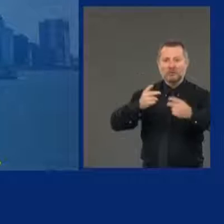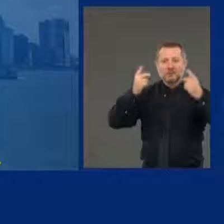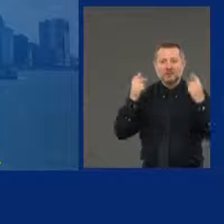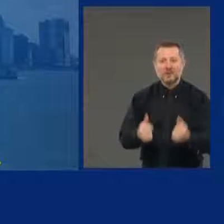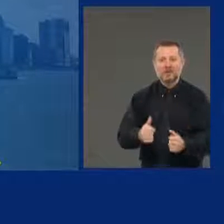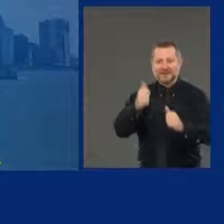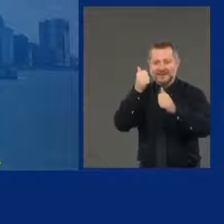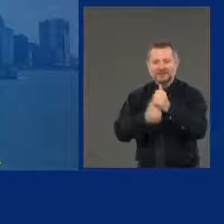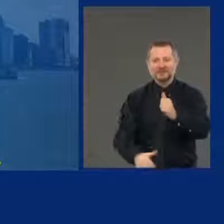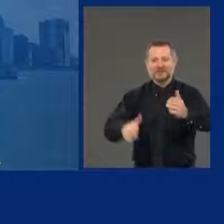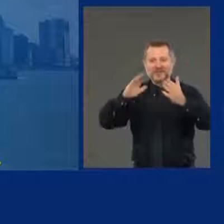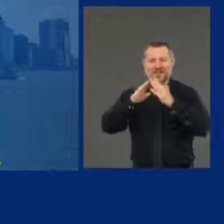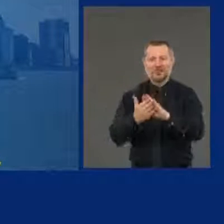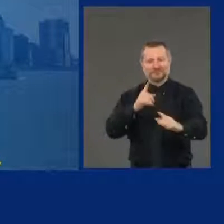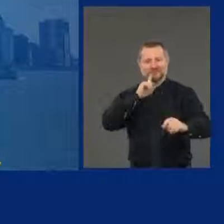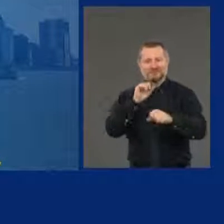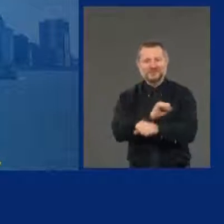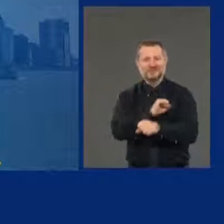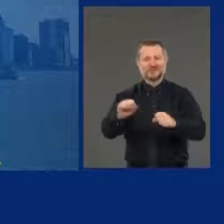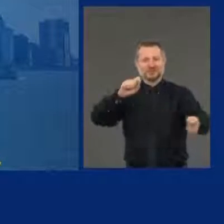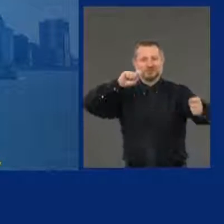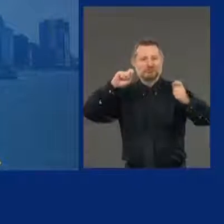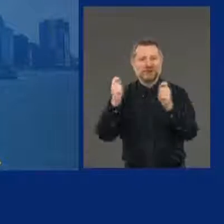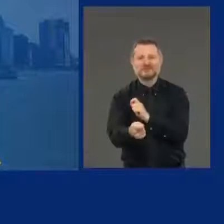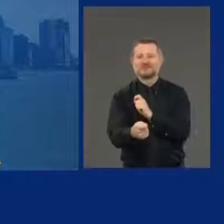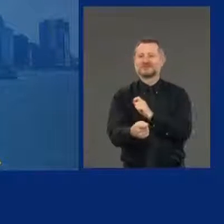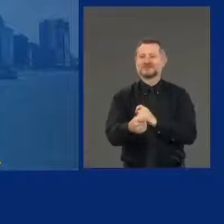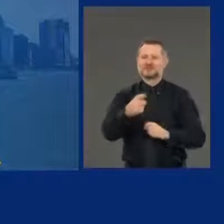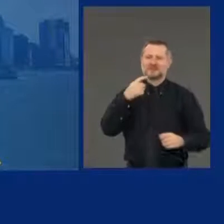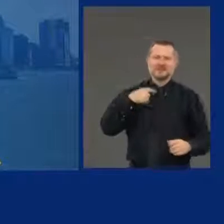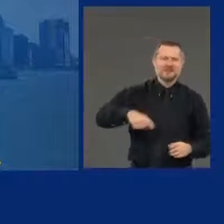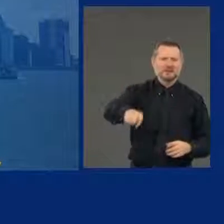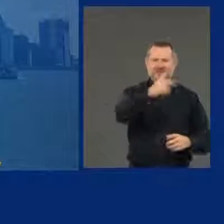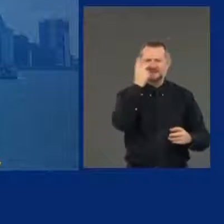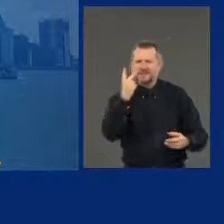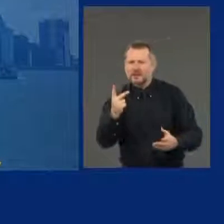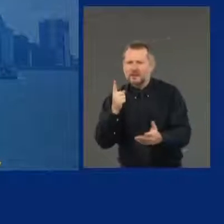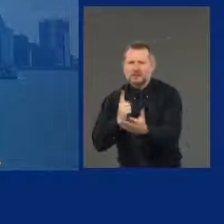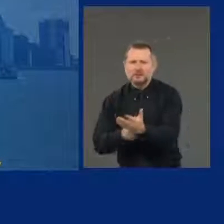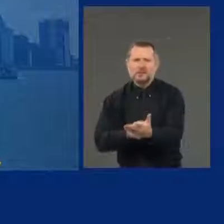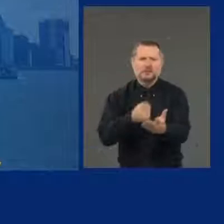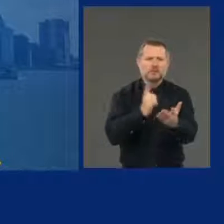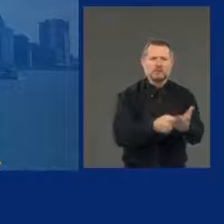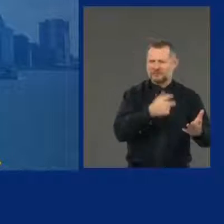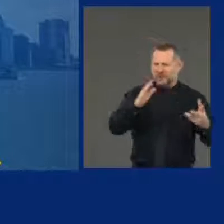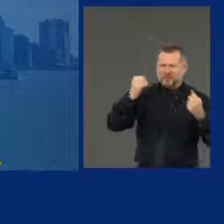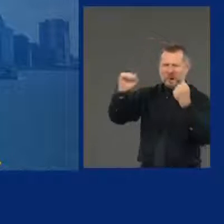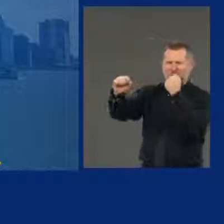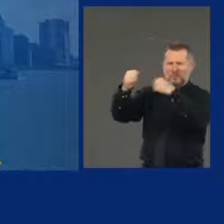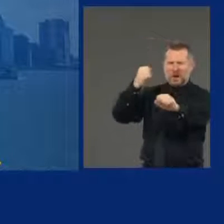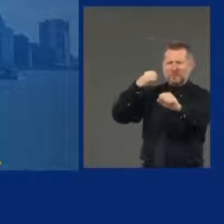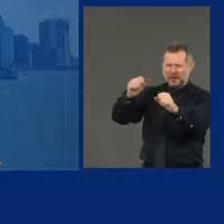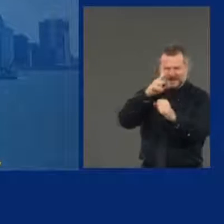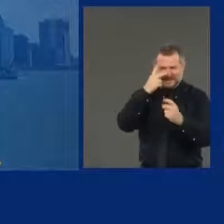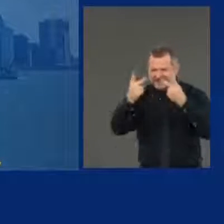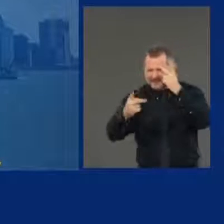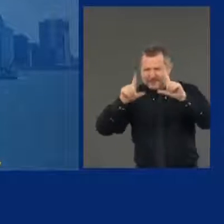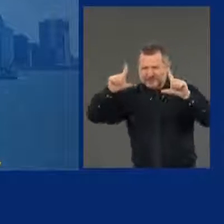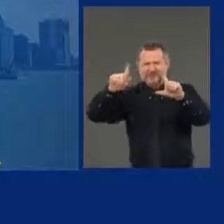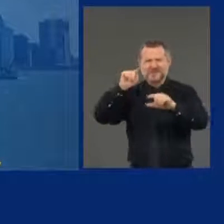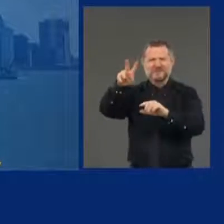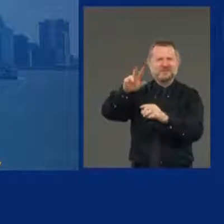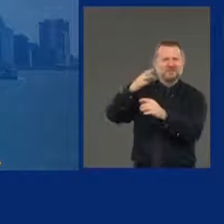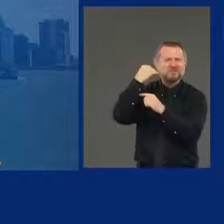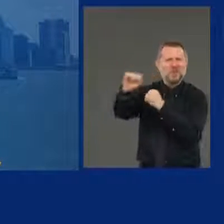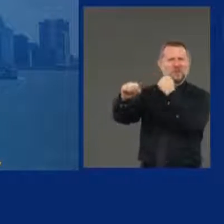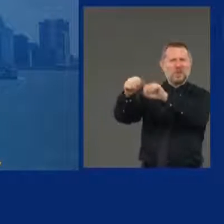community. Hearing the dialogue, hearing the protests, seeing on video the